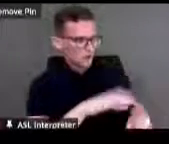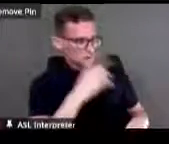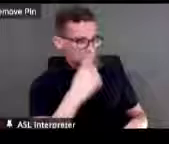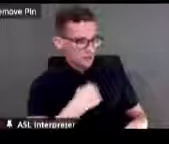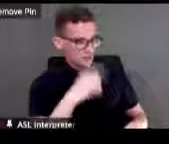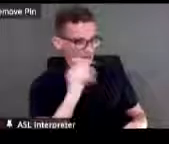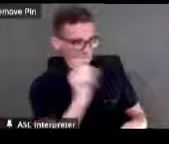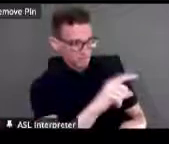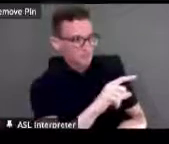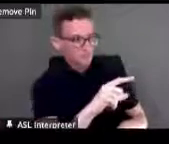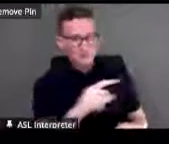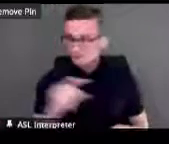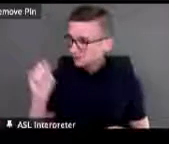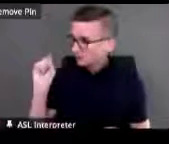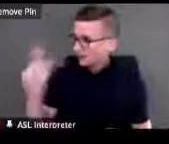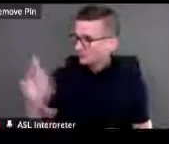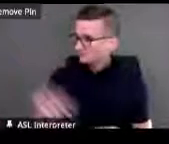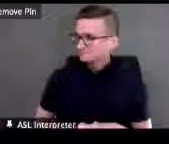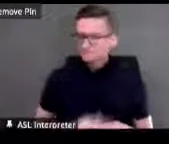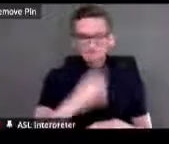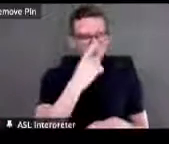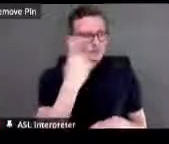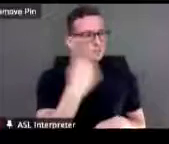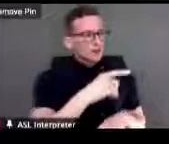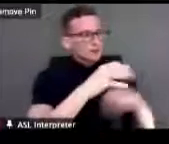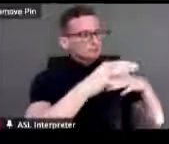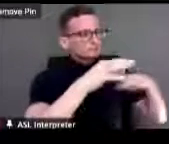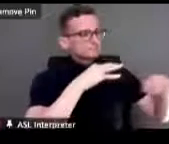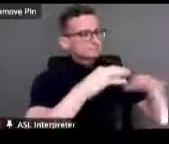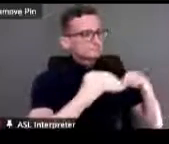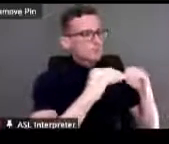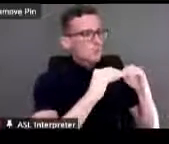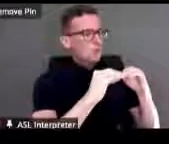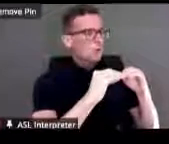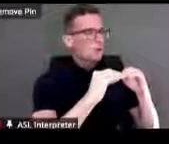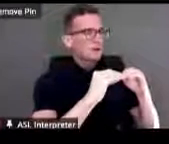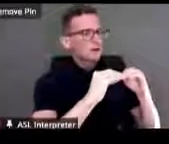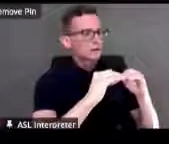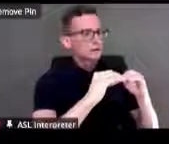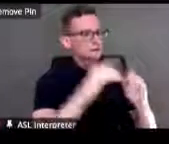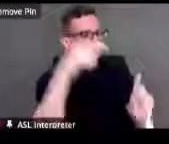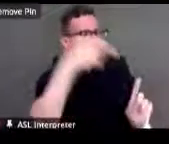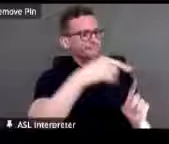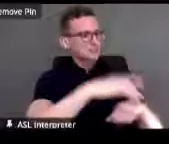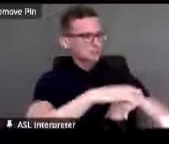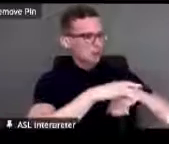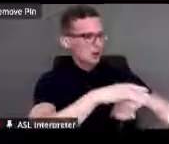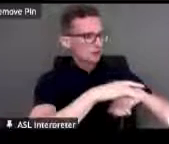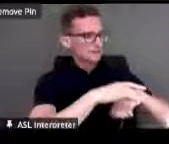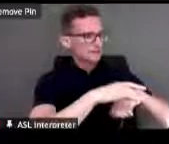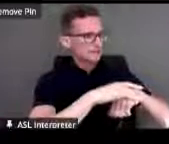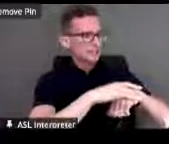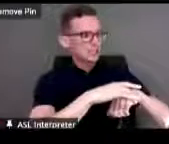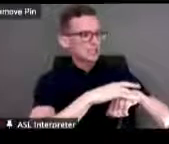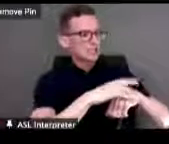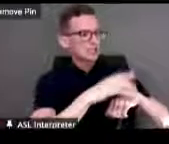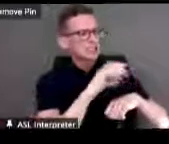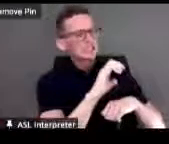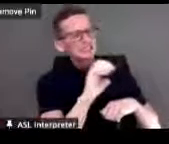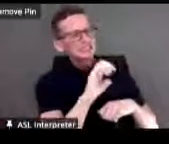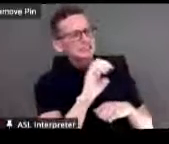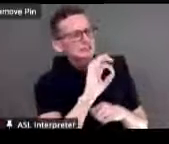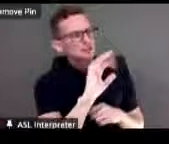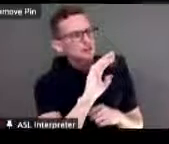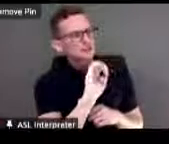Okay. Could you give us a little bit more geographic description of what you mean by Eastern